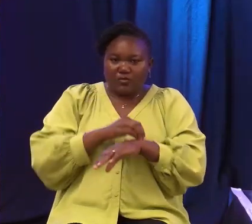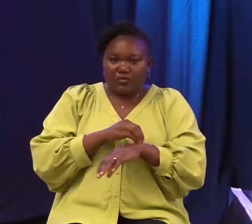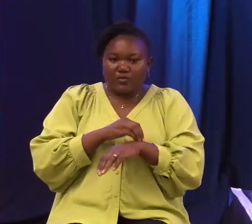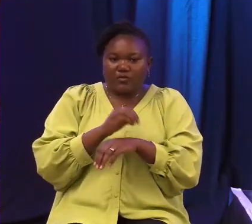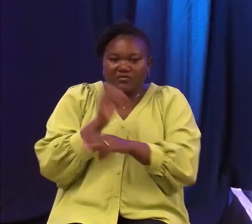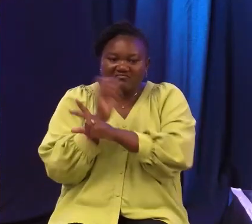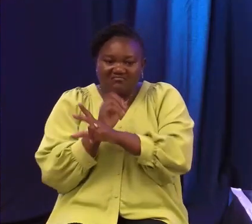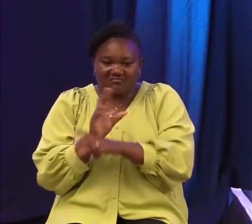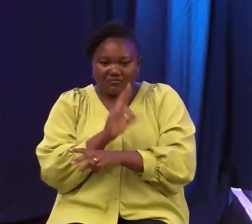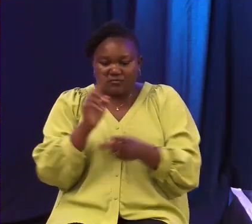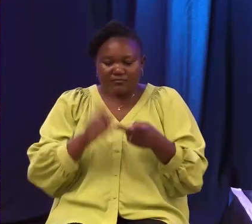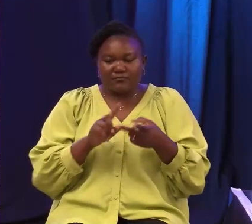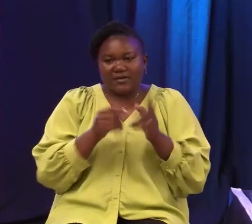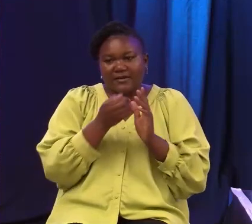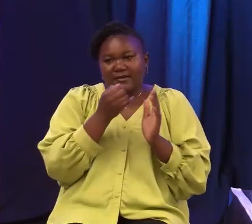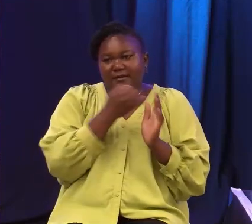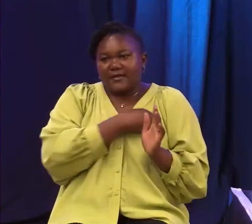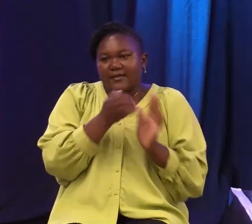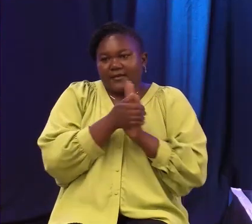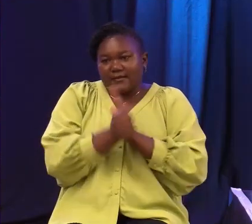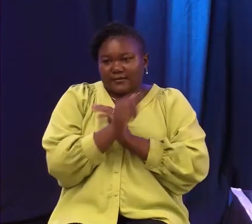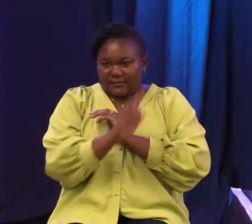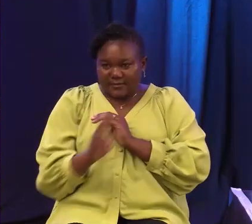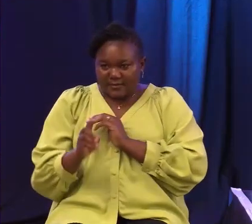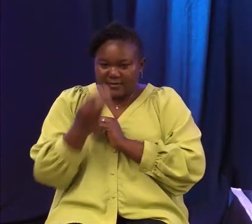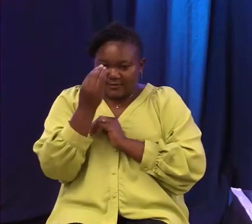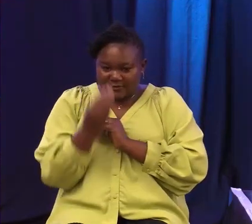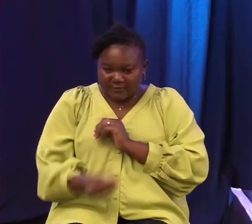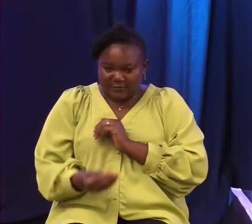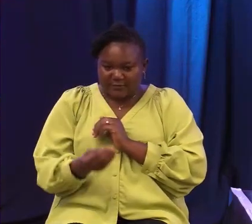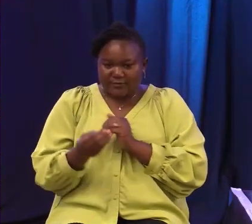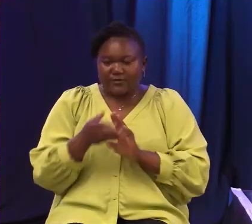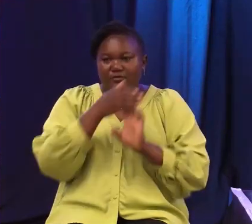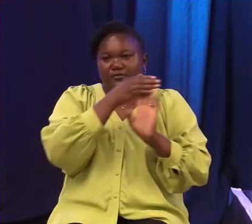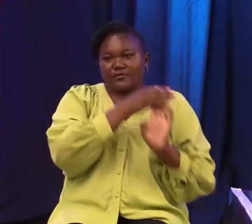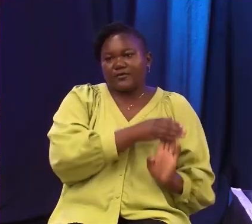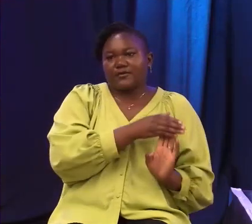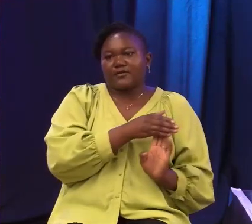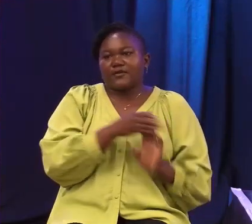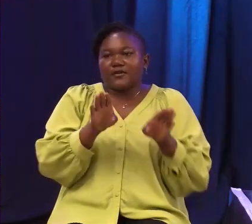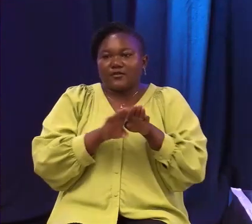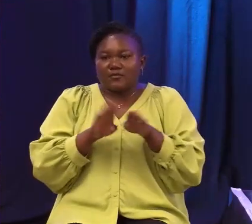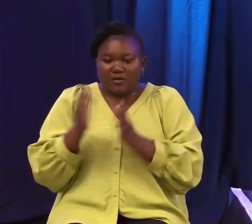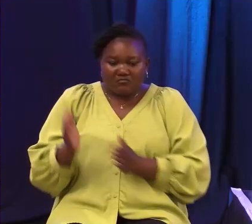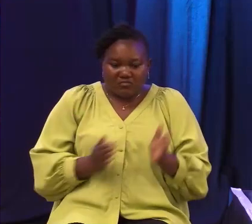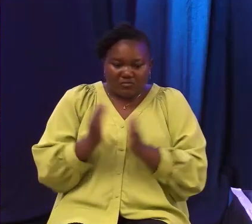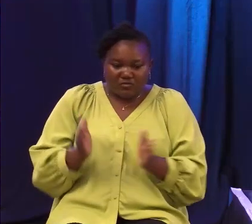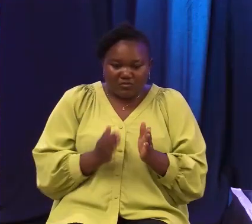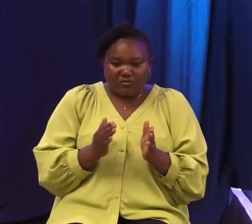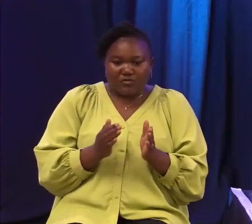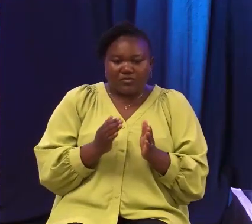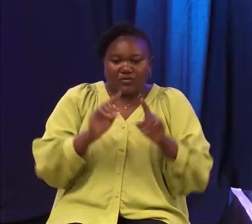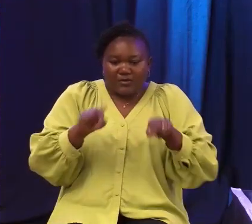life skill teacher, and child protection organizations, to make provisions relating to children's